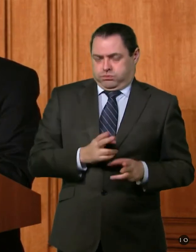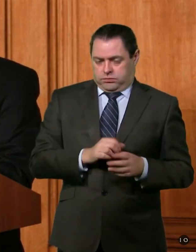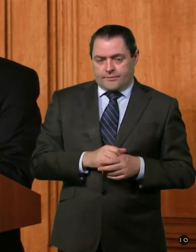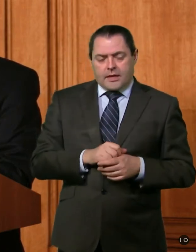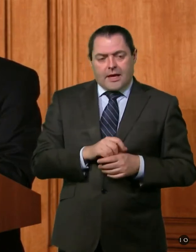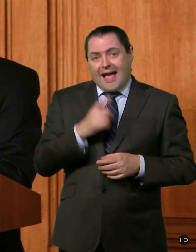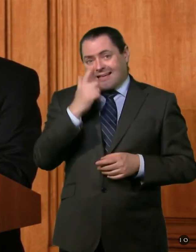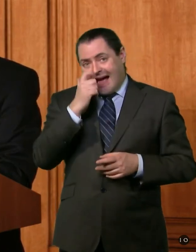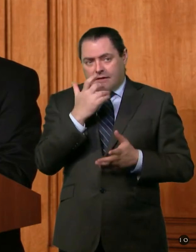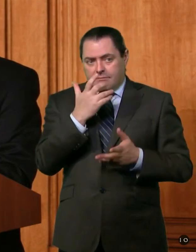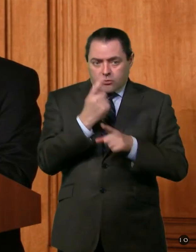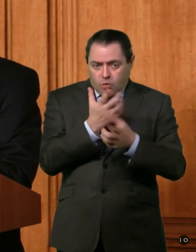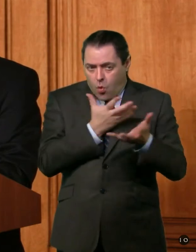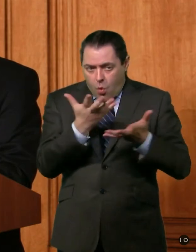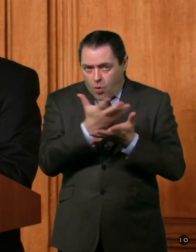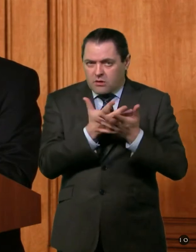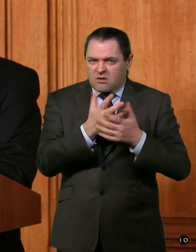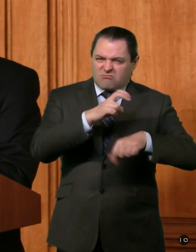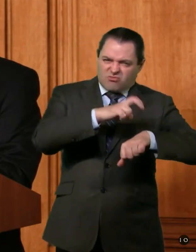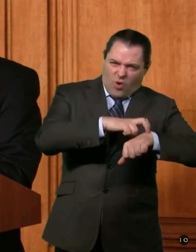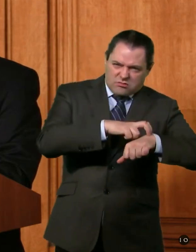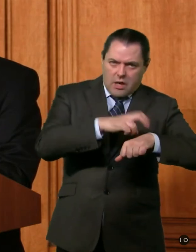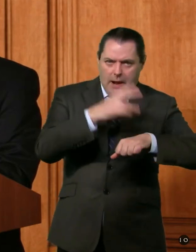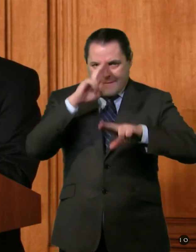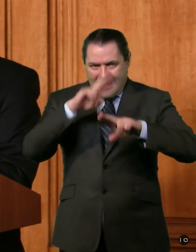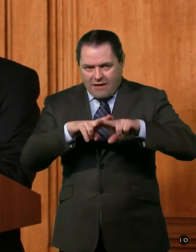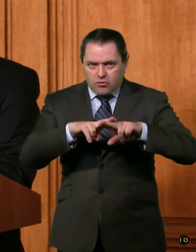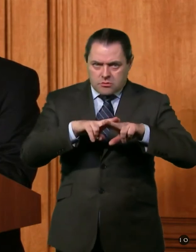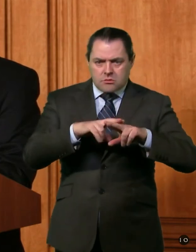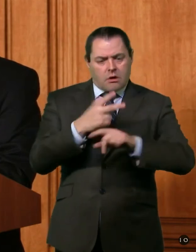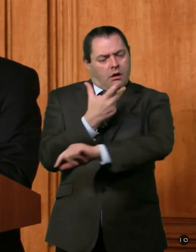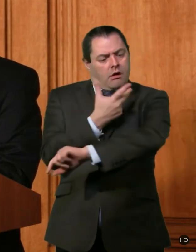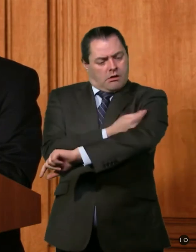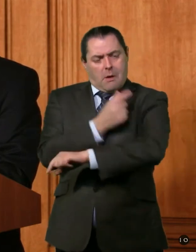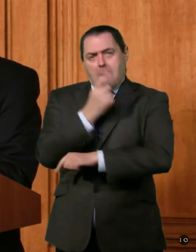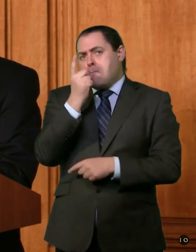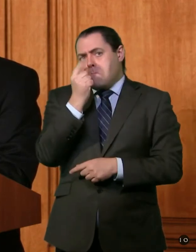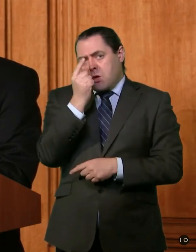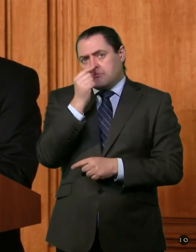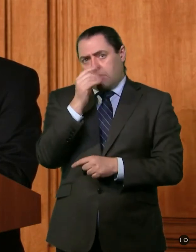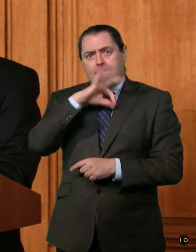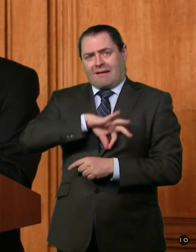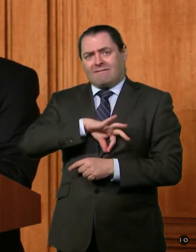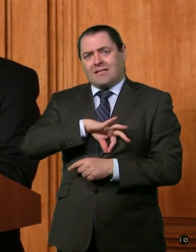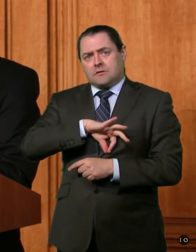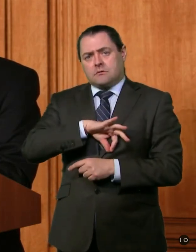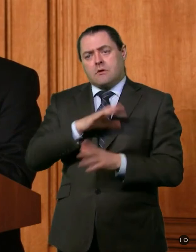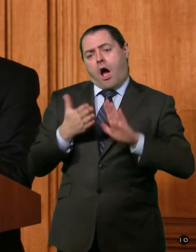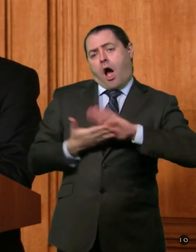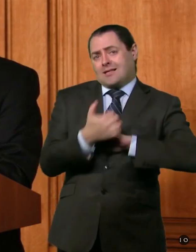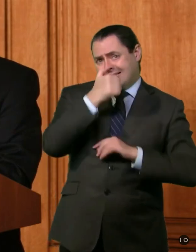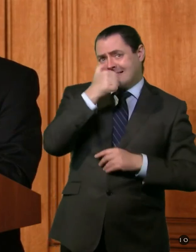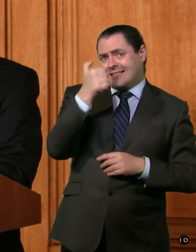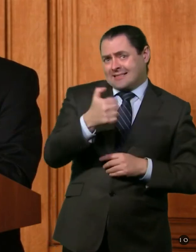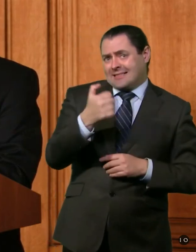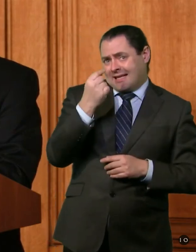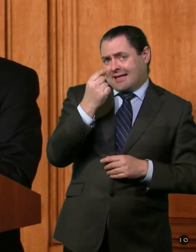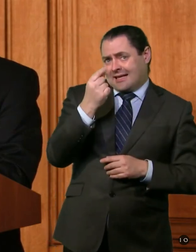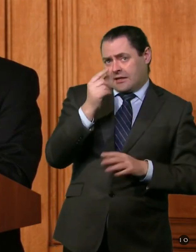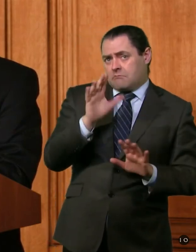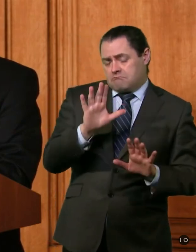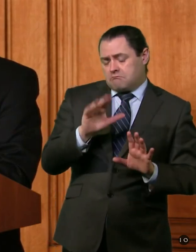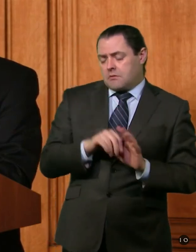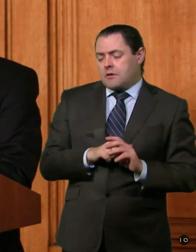in children under the age of 16 years of age. That would nevertheless be use of the vaccines as they